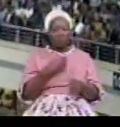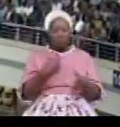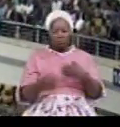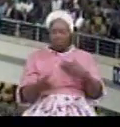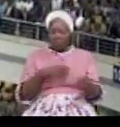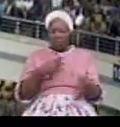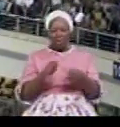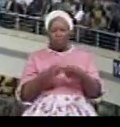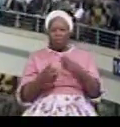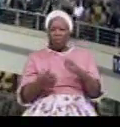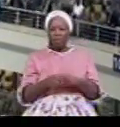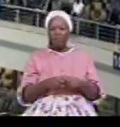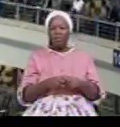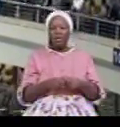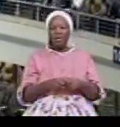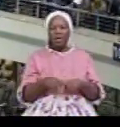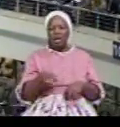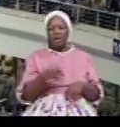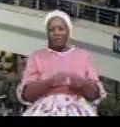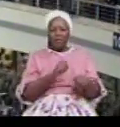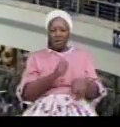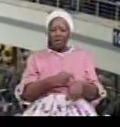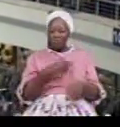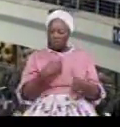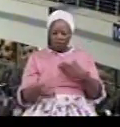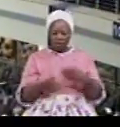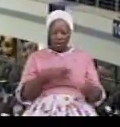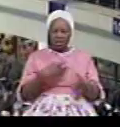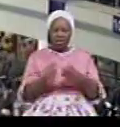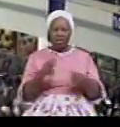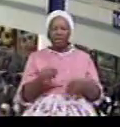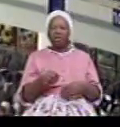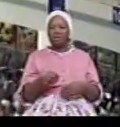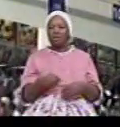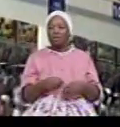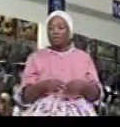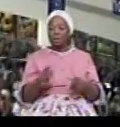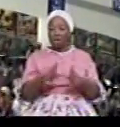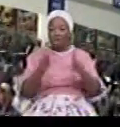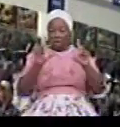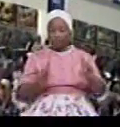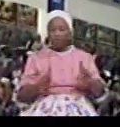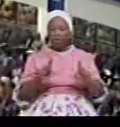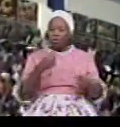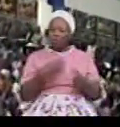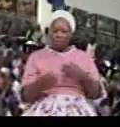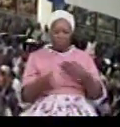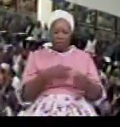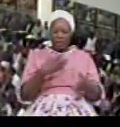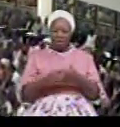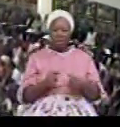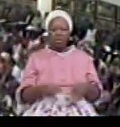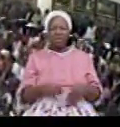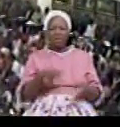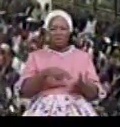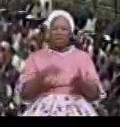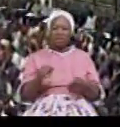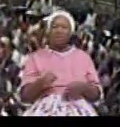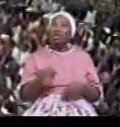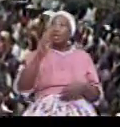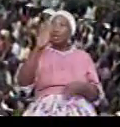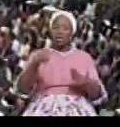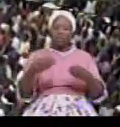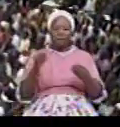challenge, every time, whatever the stage, every time, whatever the standing, he gives